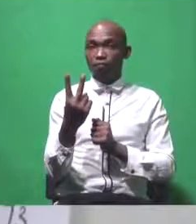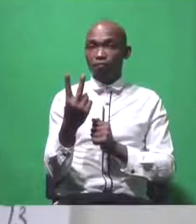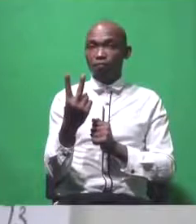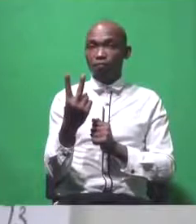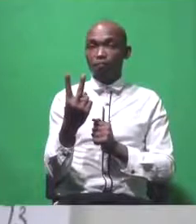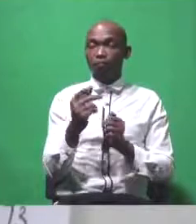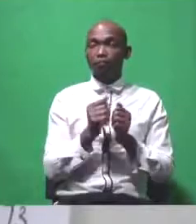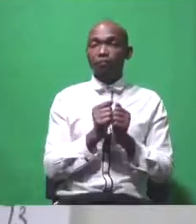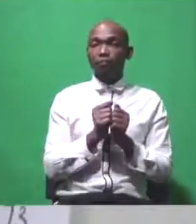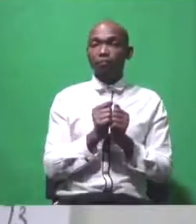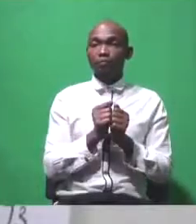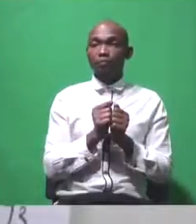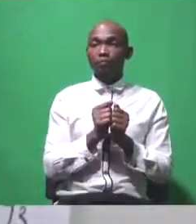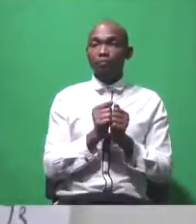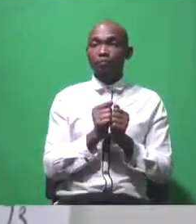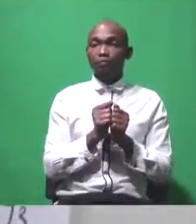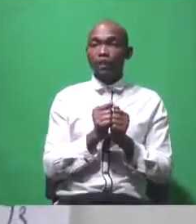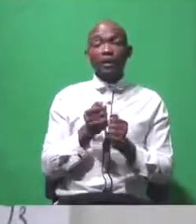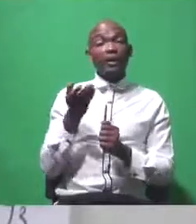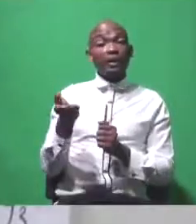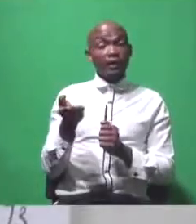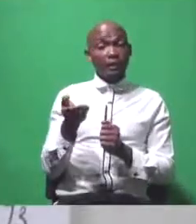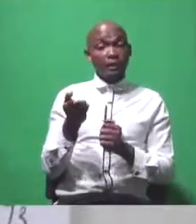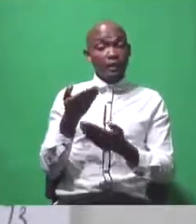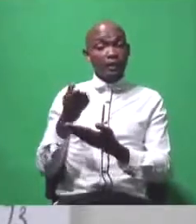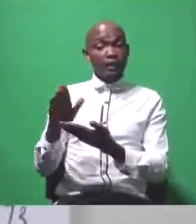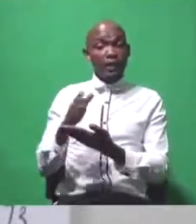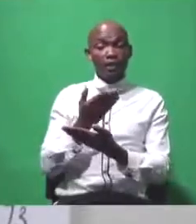over 12. This is a